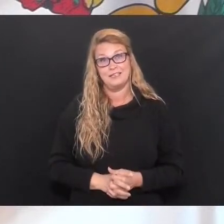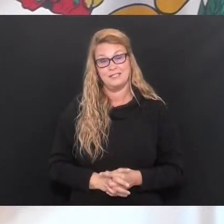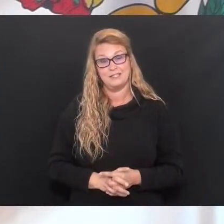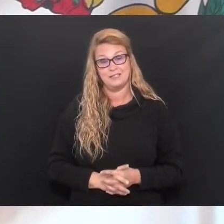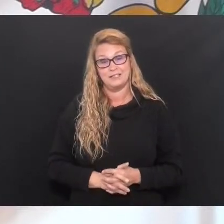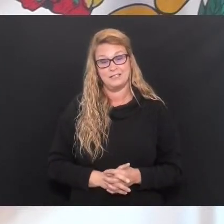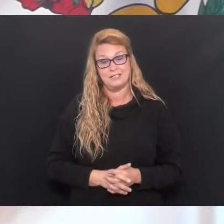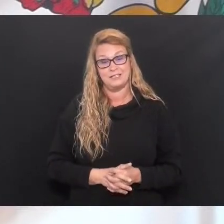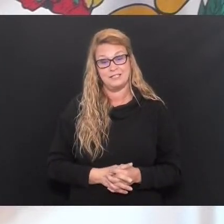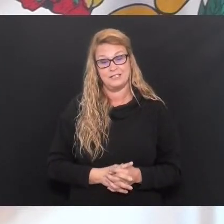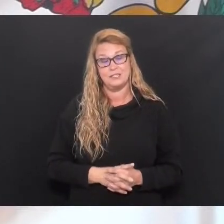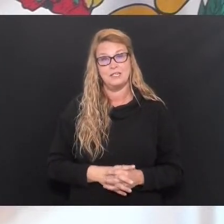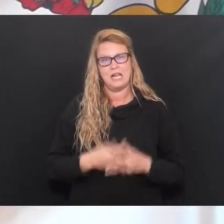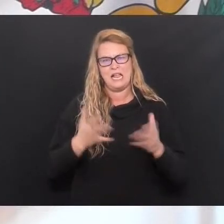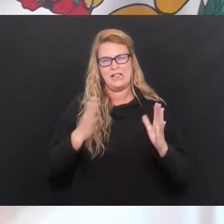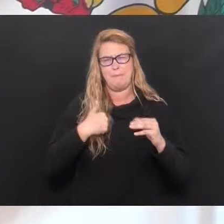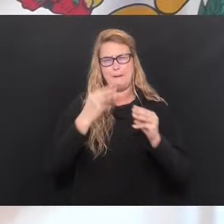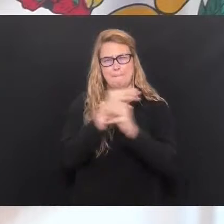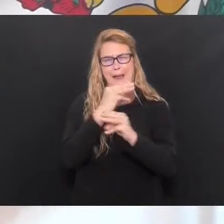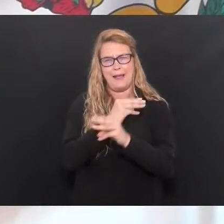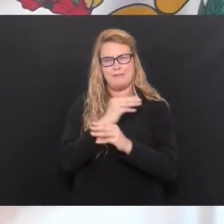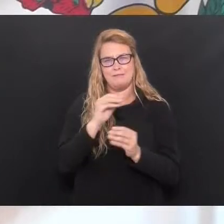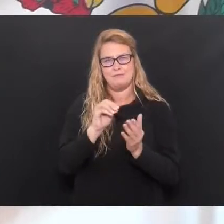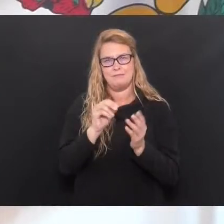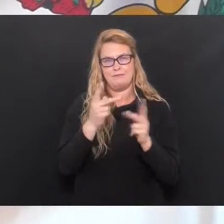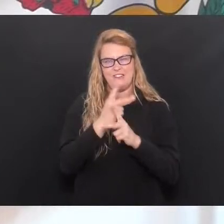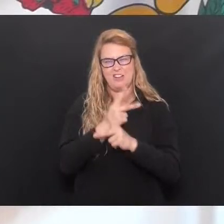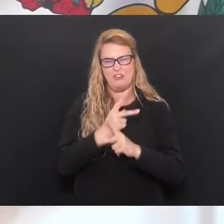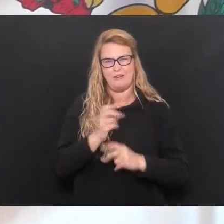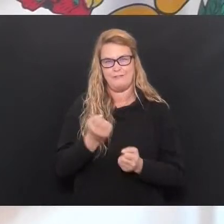let me just do this real quick.